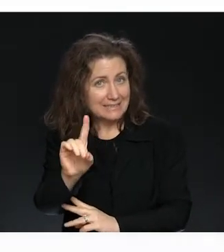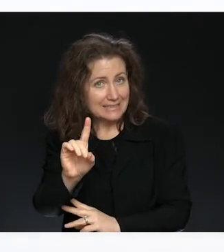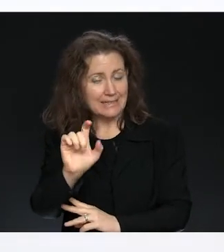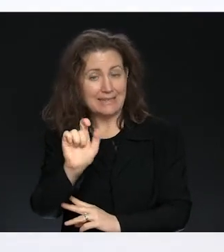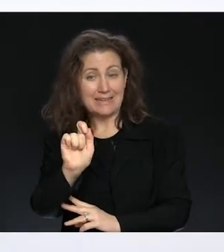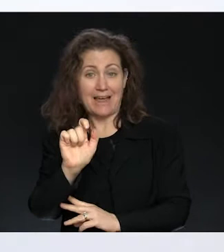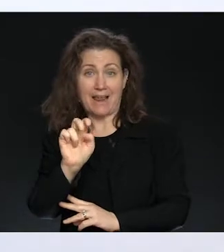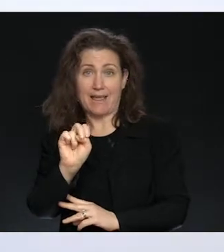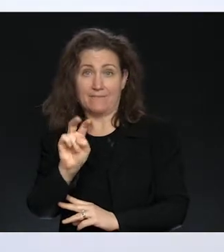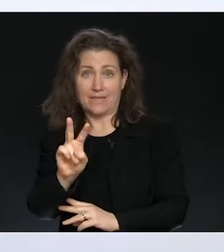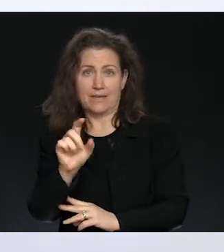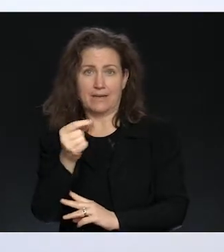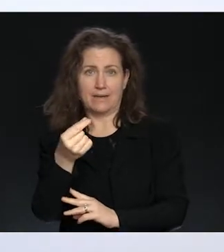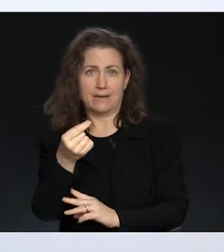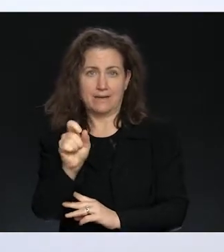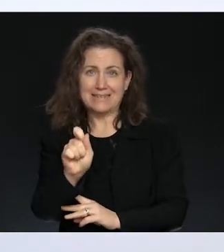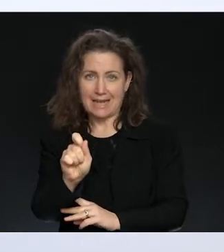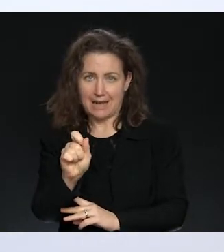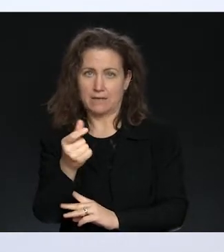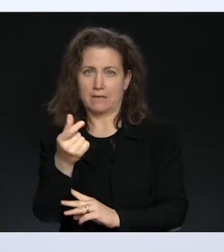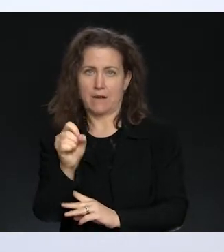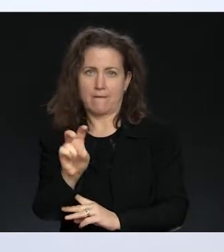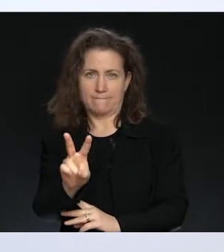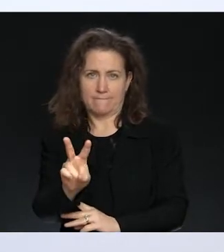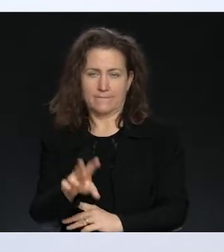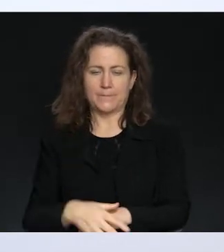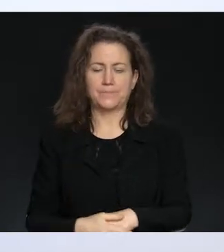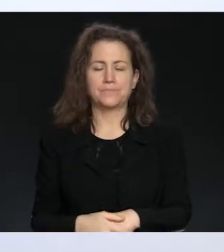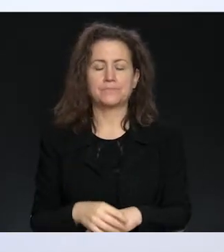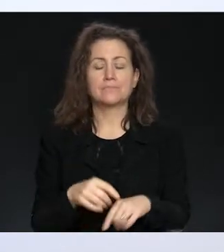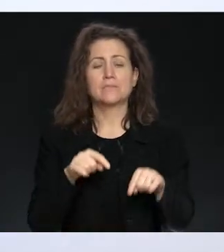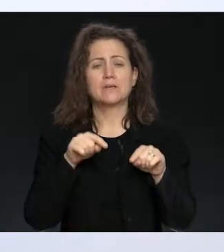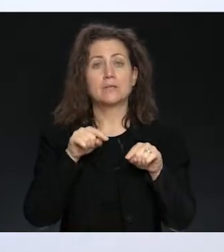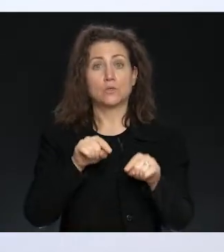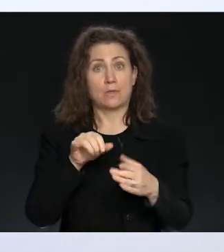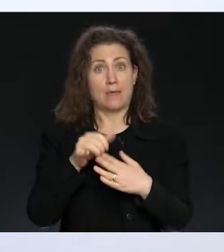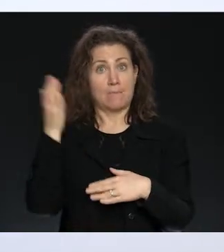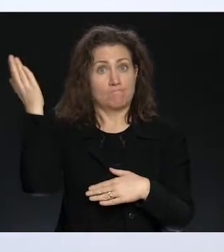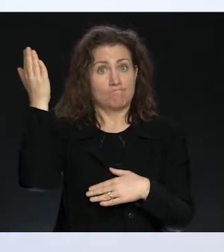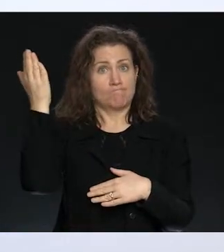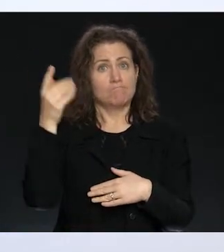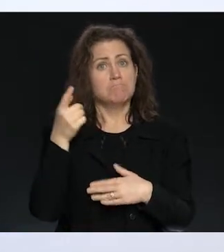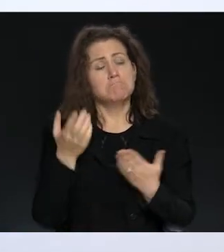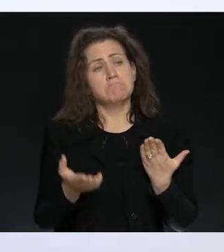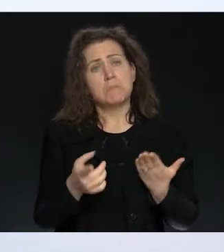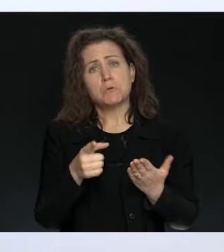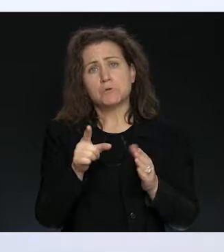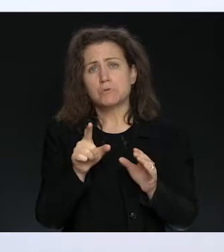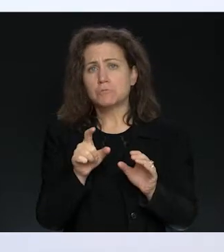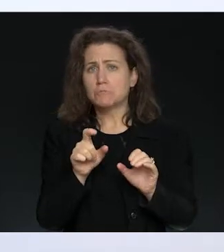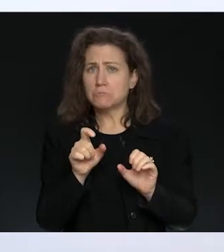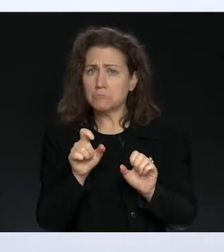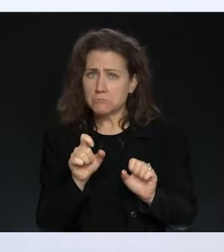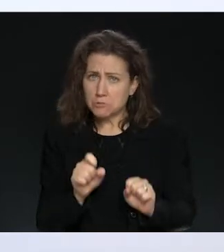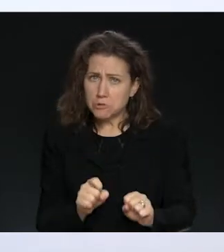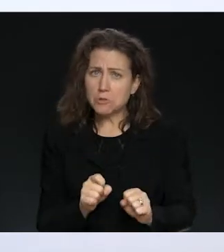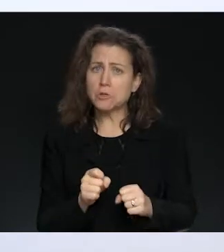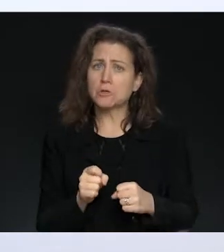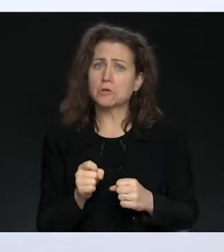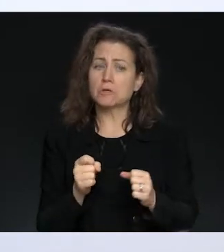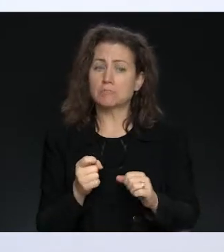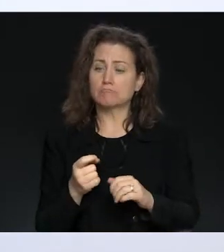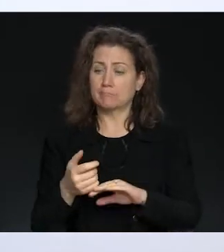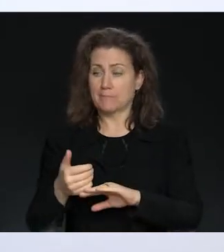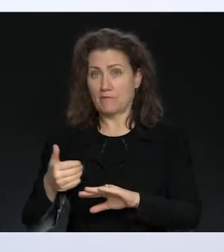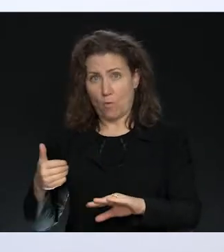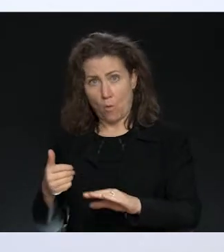adsd.nv.gov. So during this presentation item, you may want to come prepared to ask questions. And if you are a